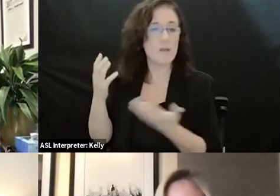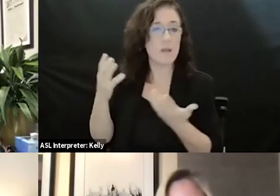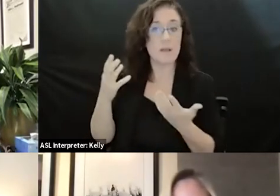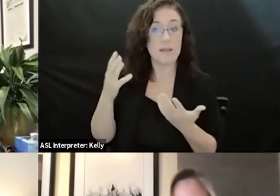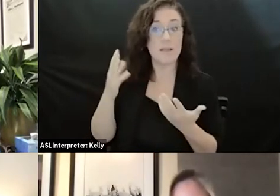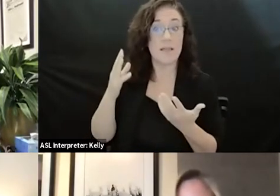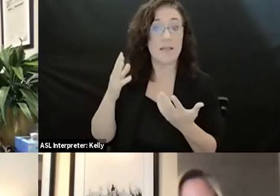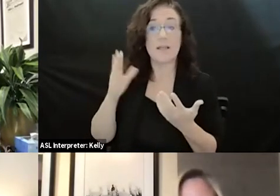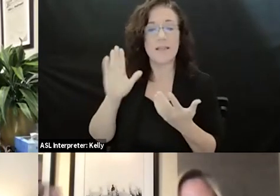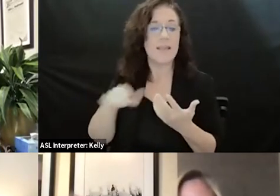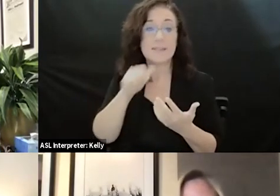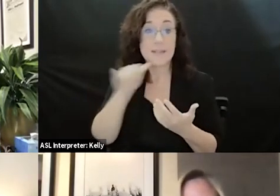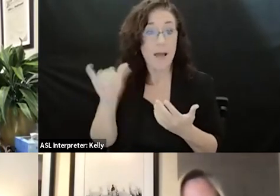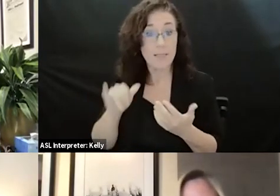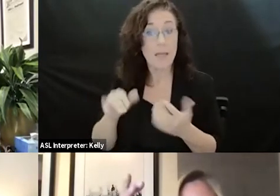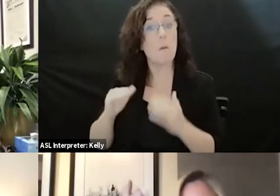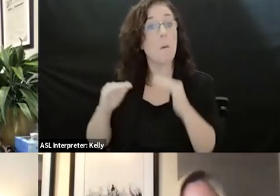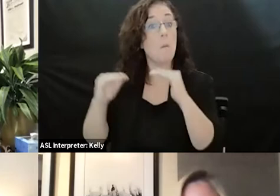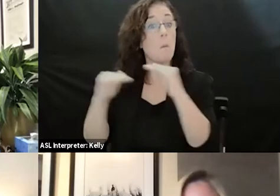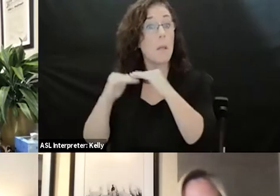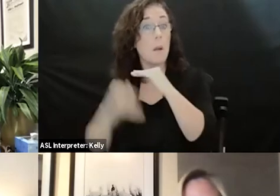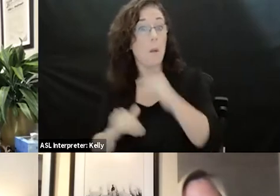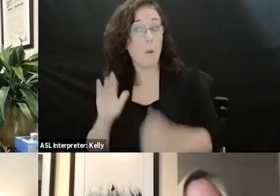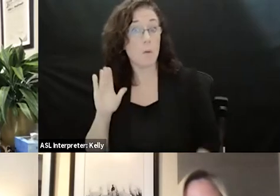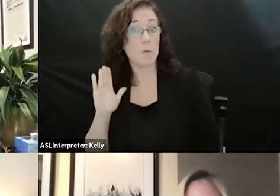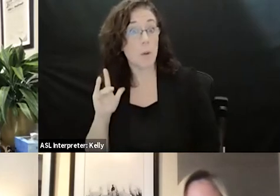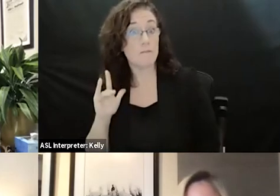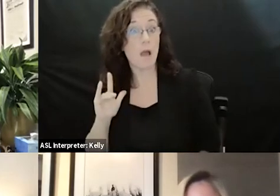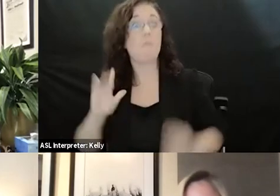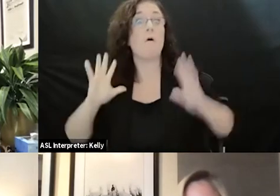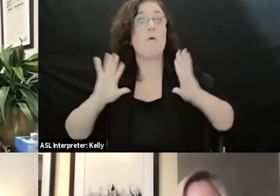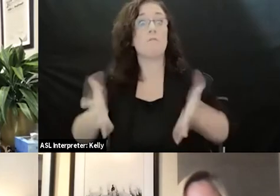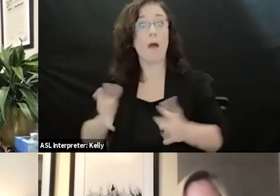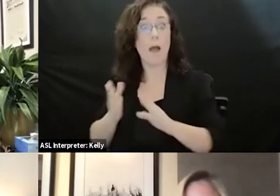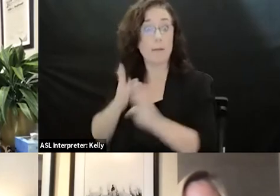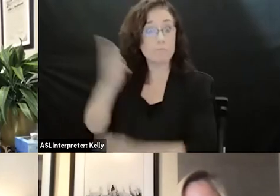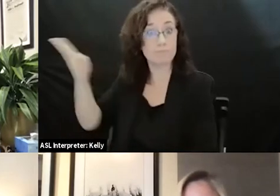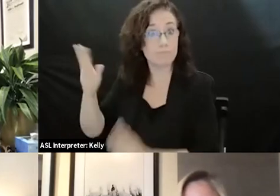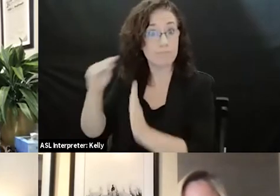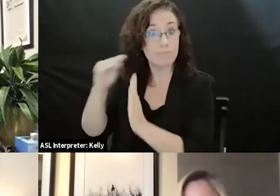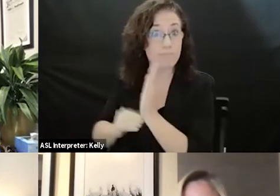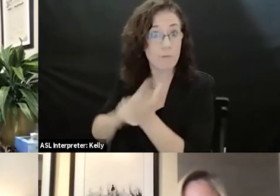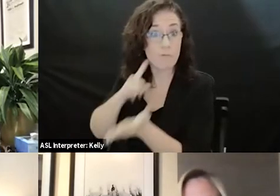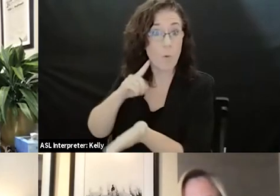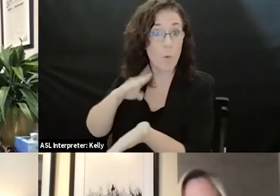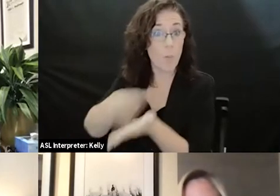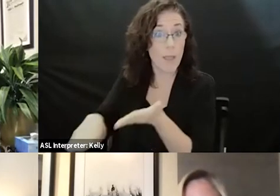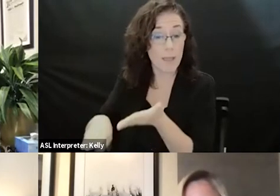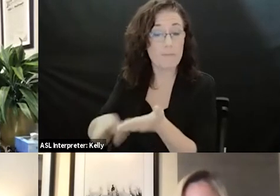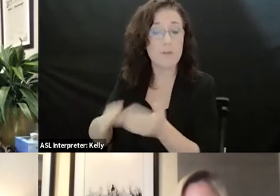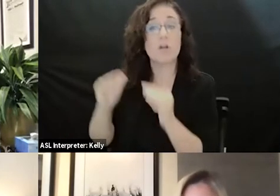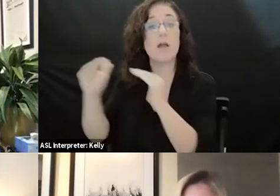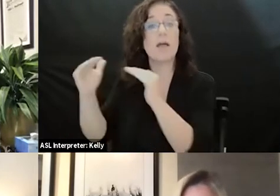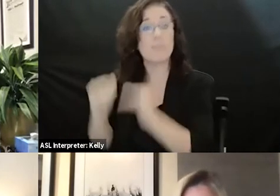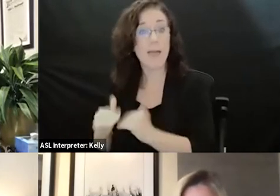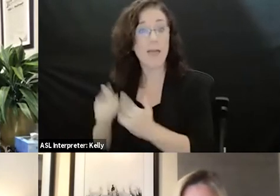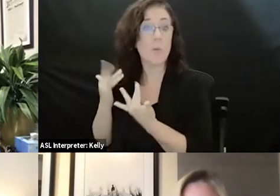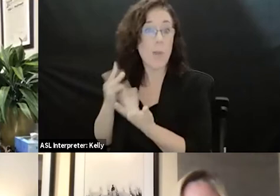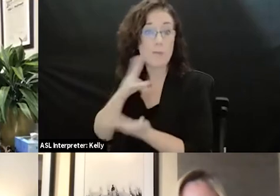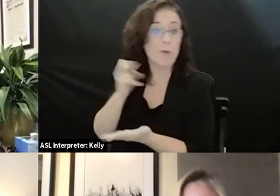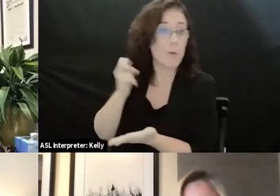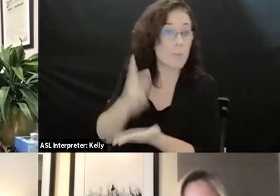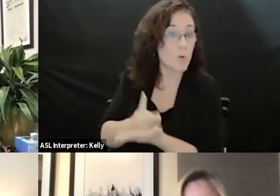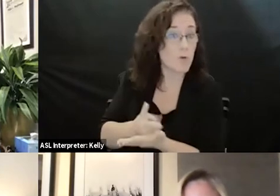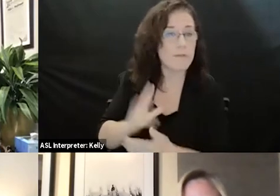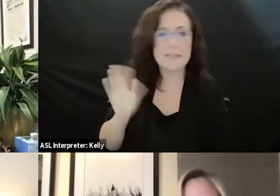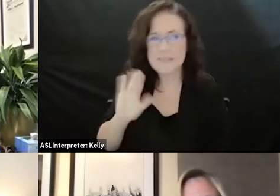it's three weeks or whatever but essentially once we get to 25 cases per 100 000 we have and we stay in